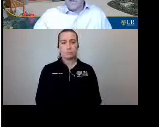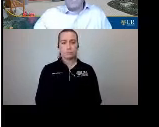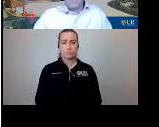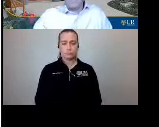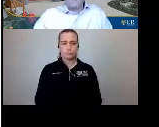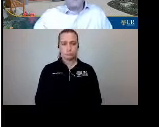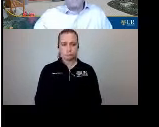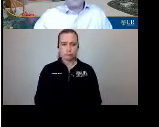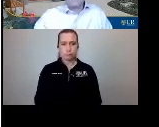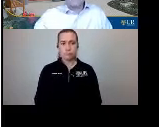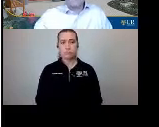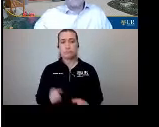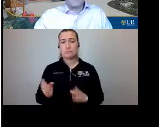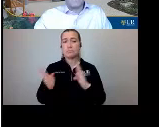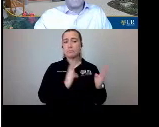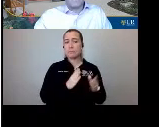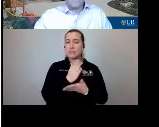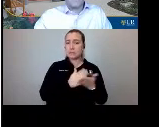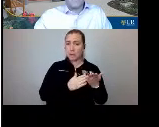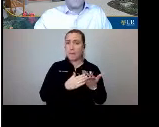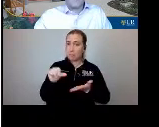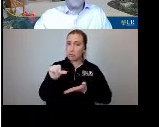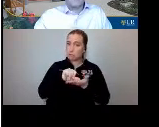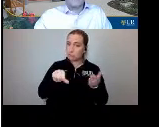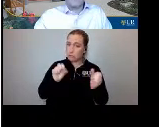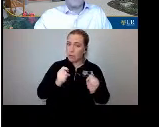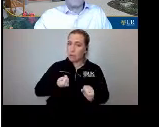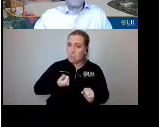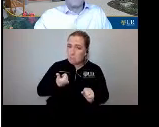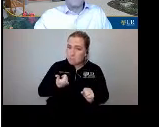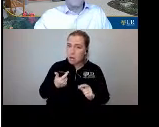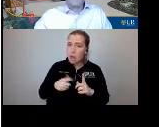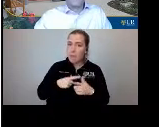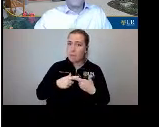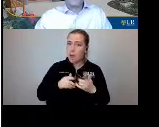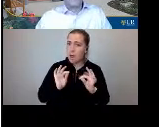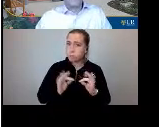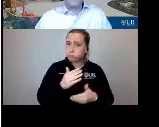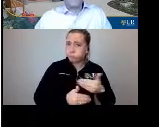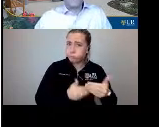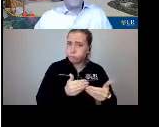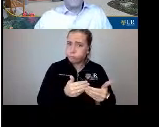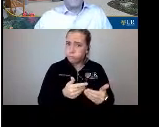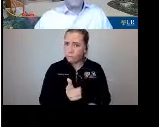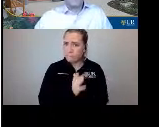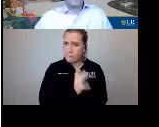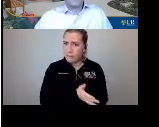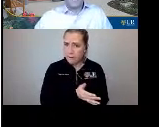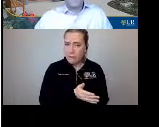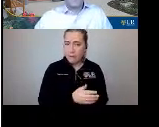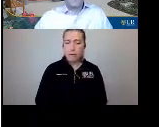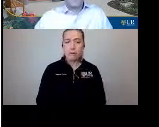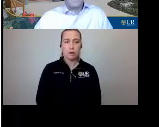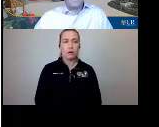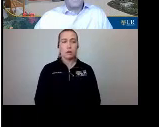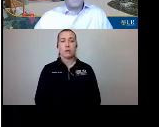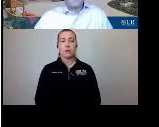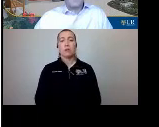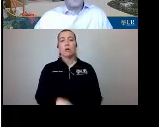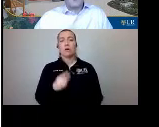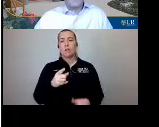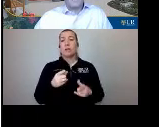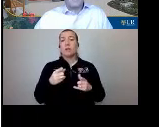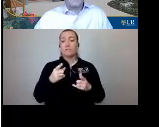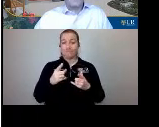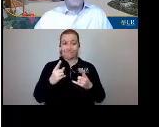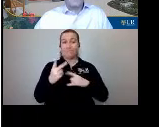option, which actually gives our best outcomes. So you see here the 5-year survival